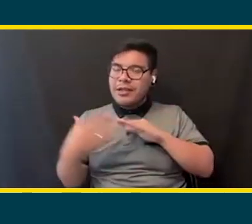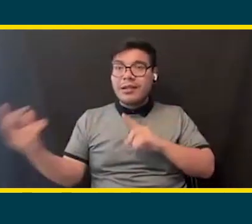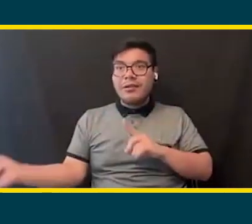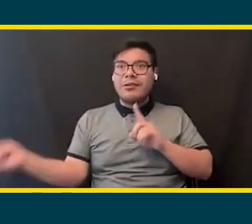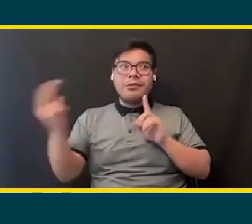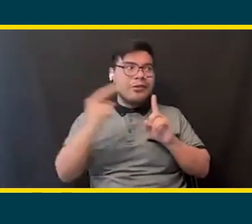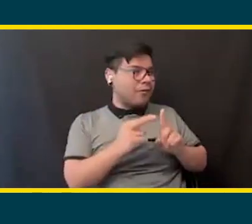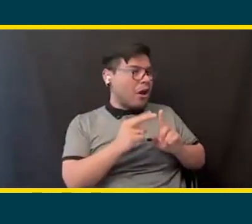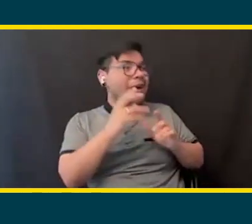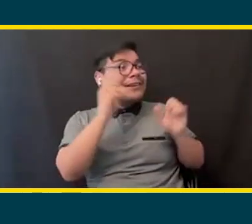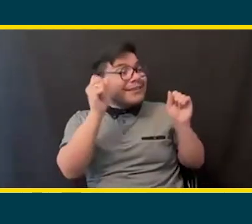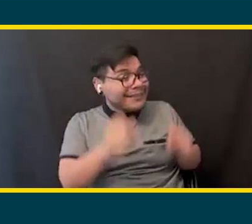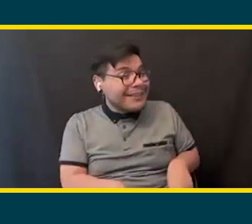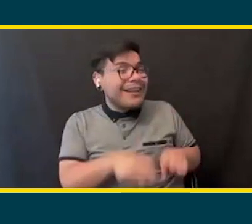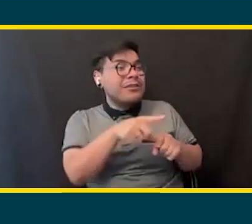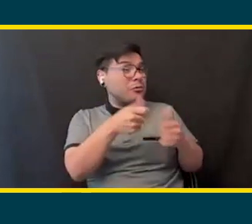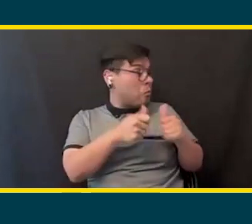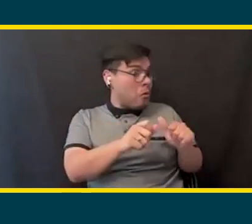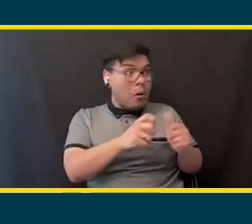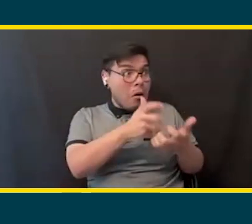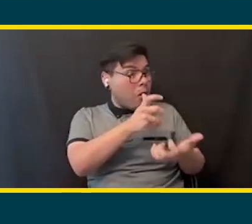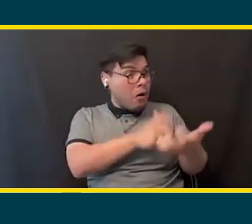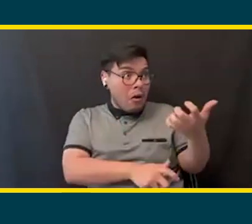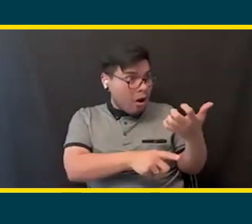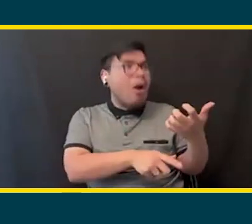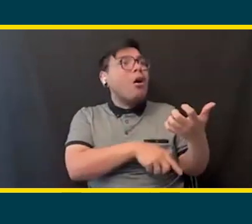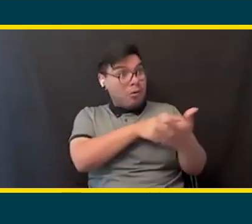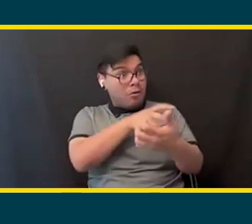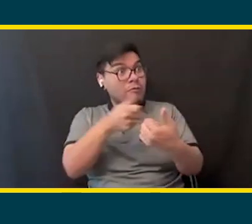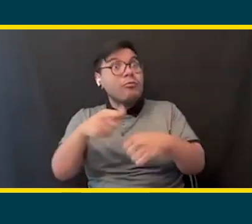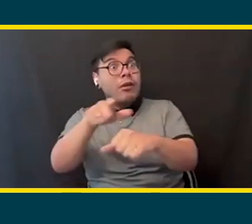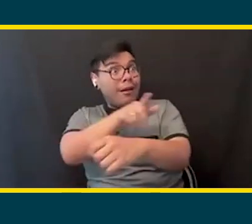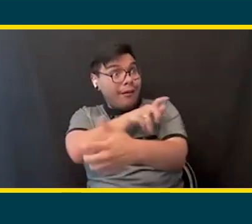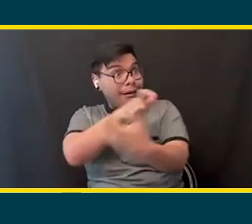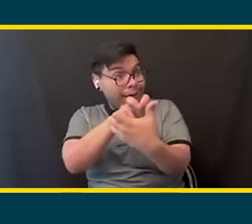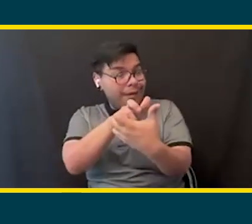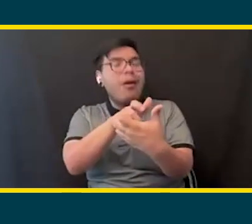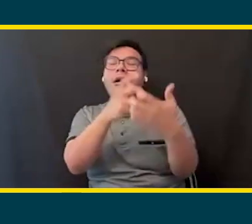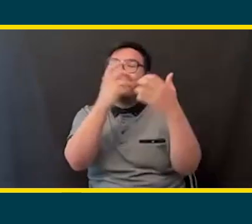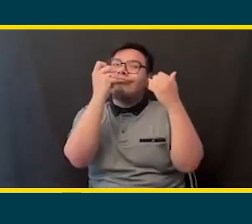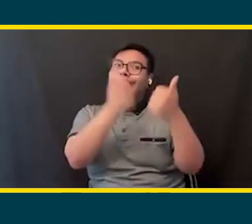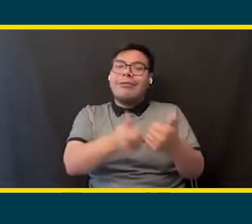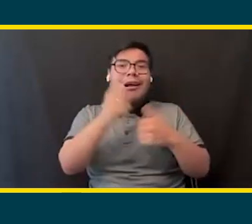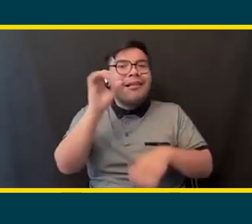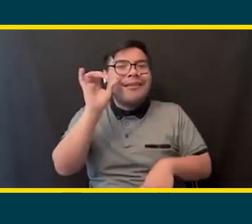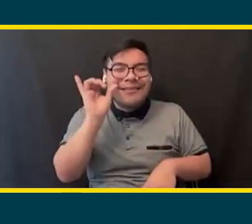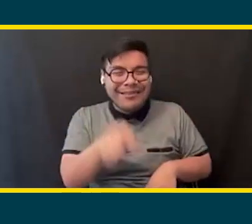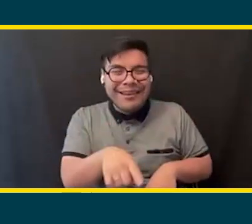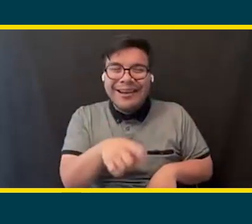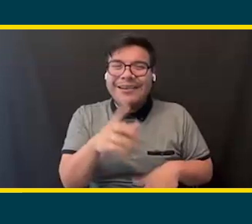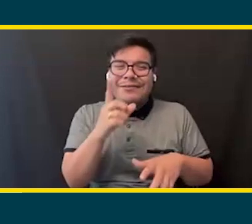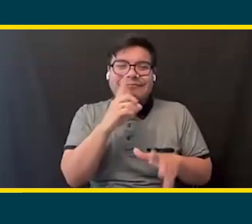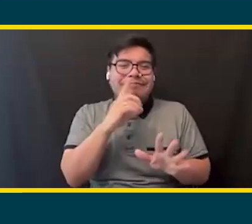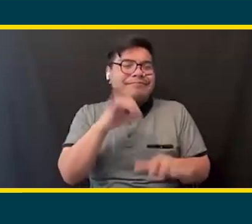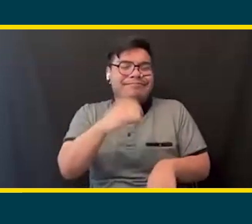you tried this and you didn't like it. Okay. Like, oh, you tried that and you like that, feels true for you. Like that like is so